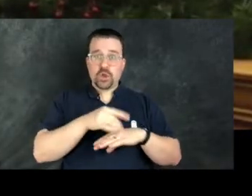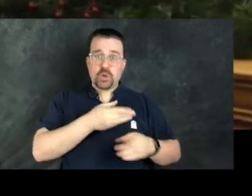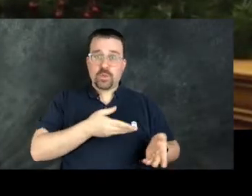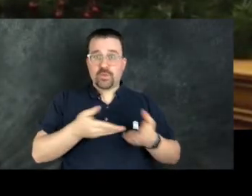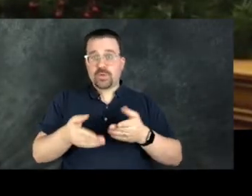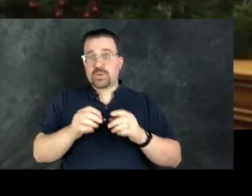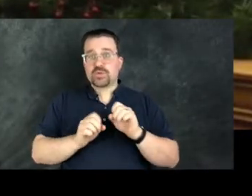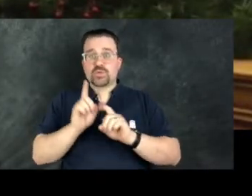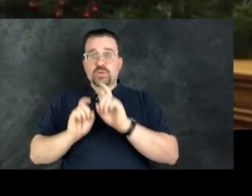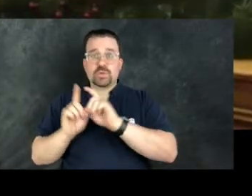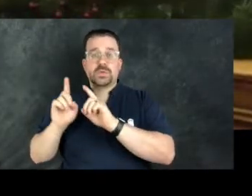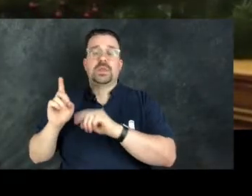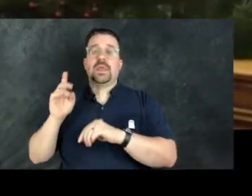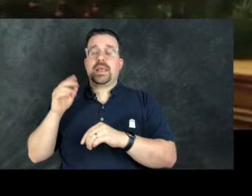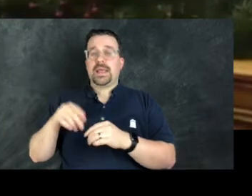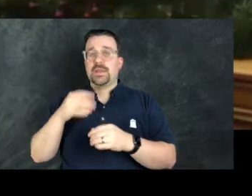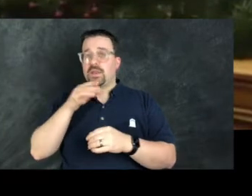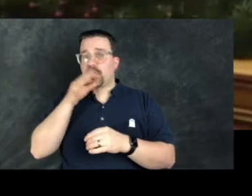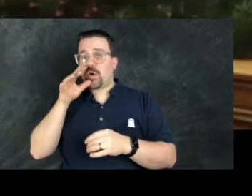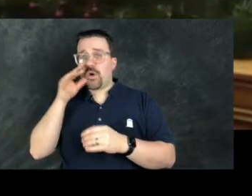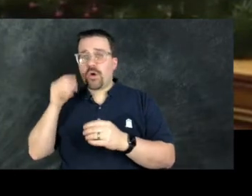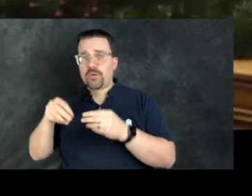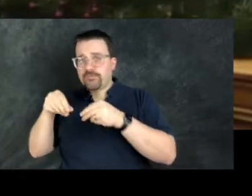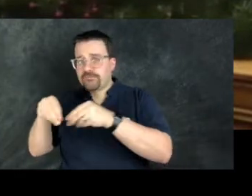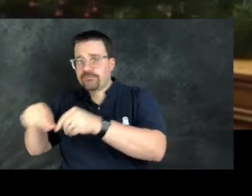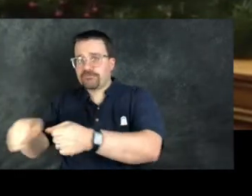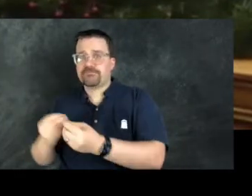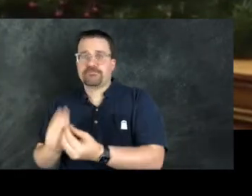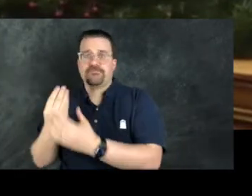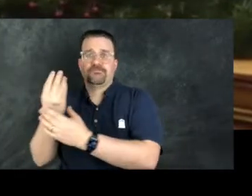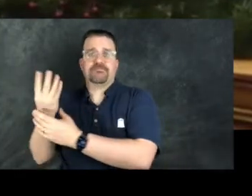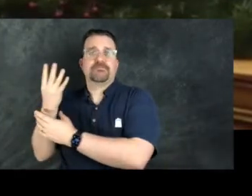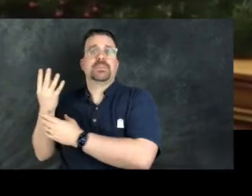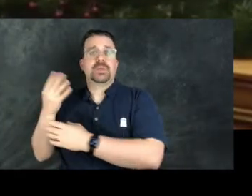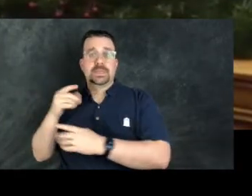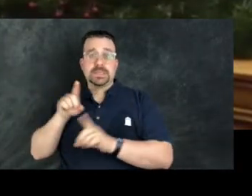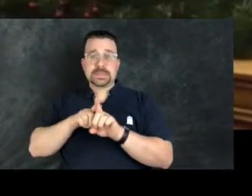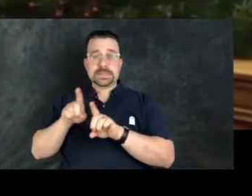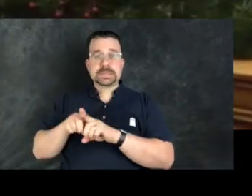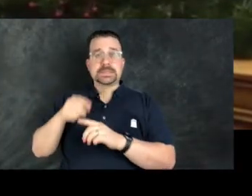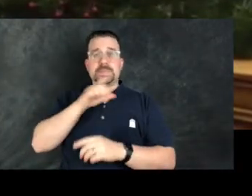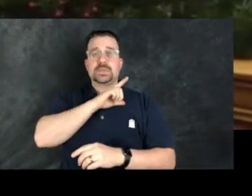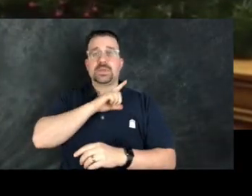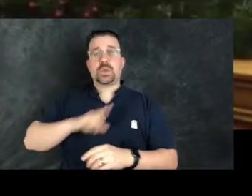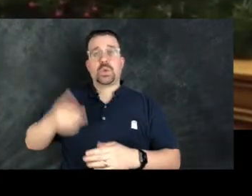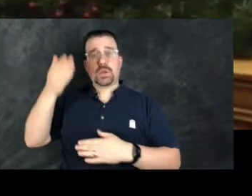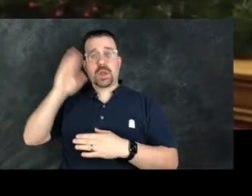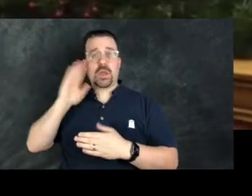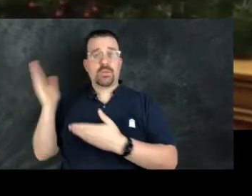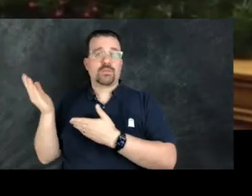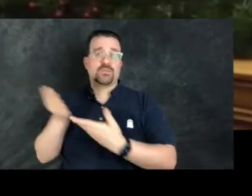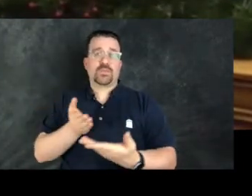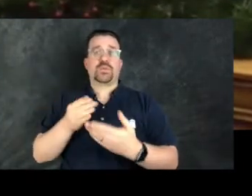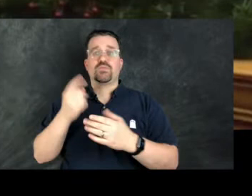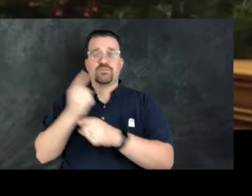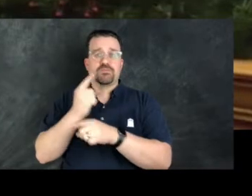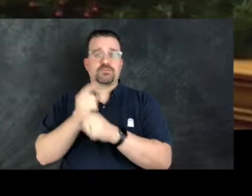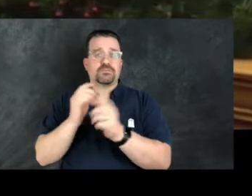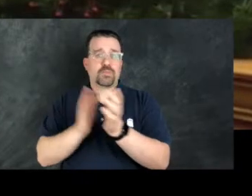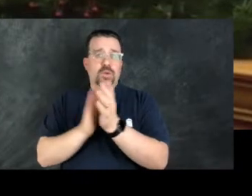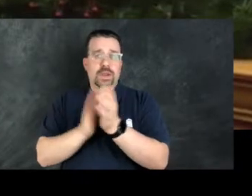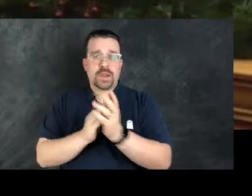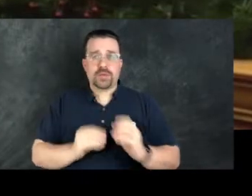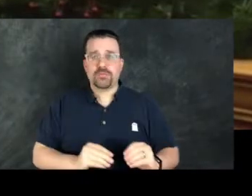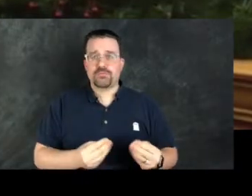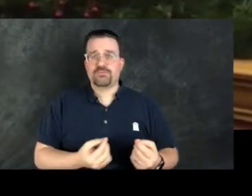garden causes what is sown in it to spring up, so the Lord God will cause righteousness and praise to spring up